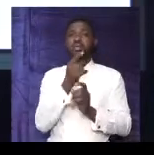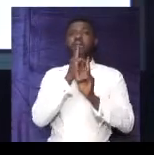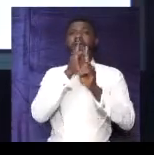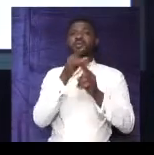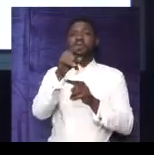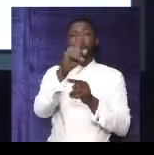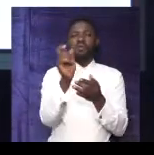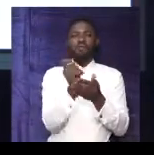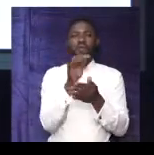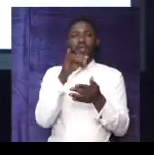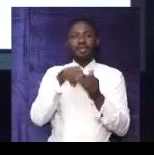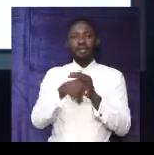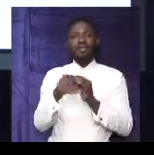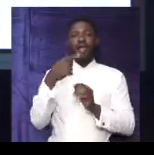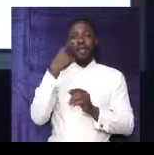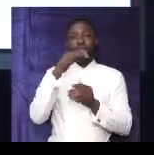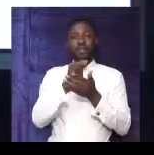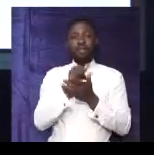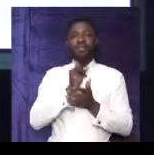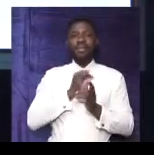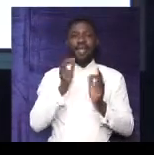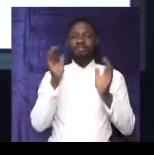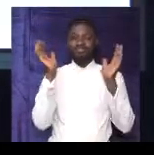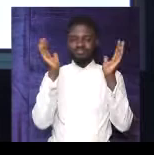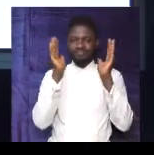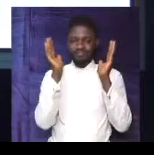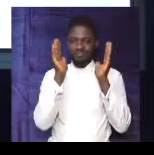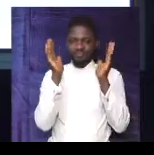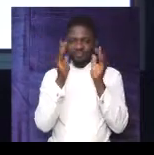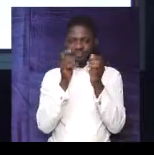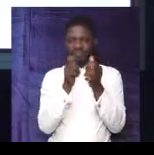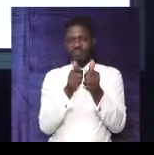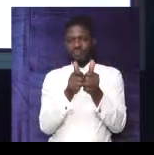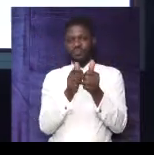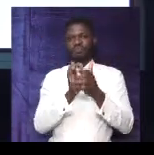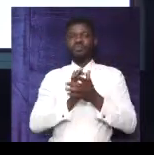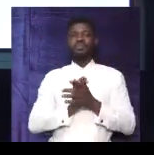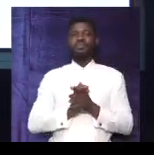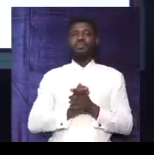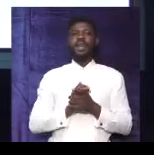that you wrote down, and for that I will give you a cheer.